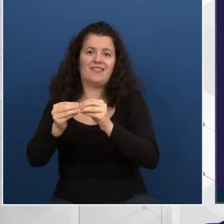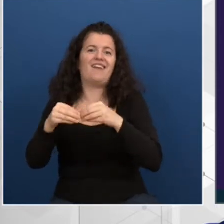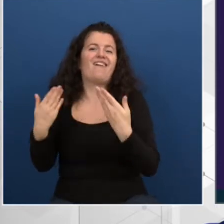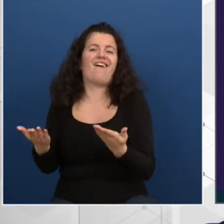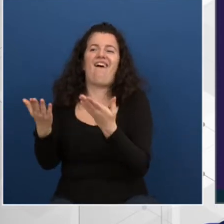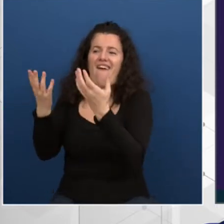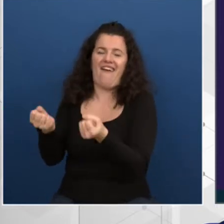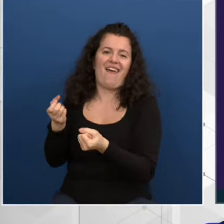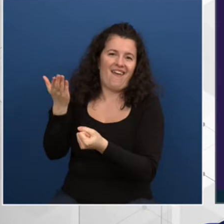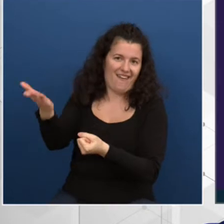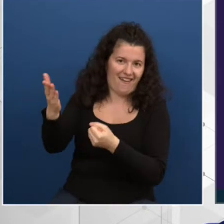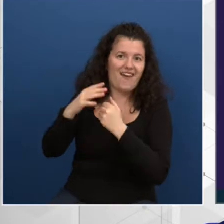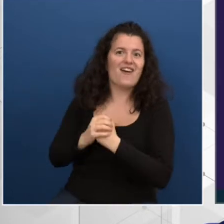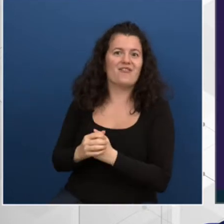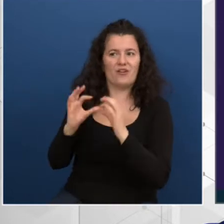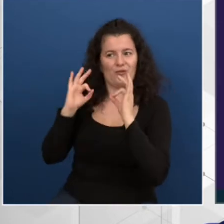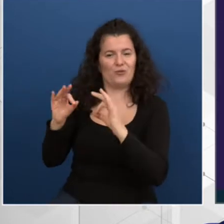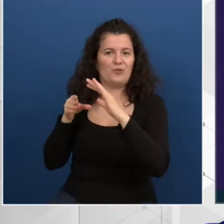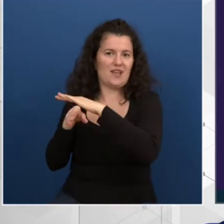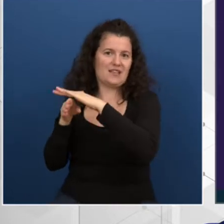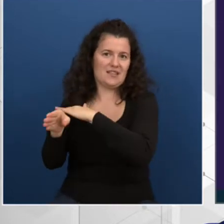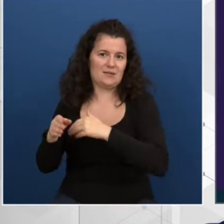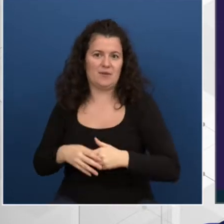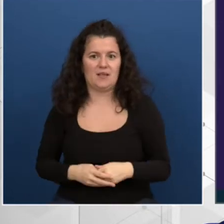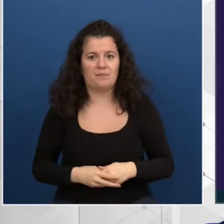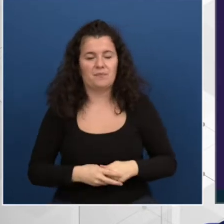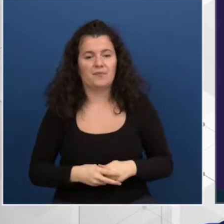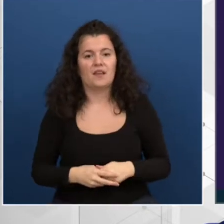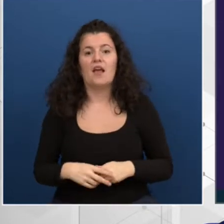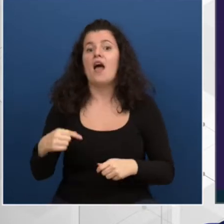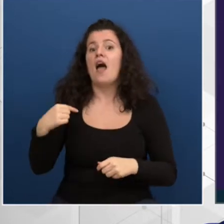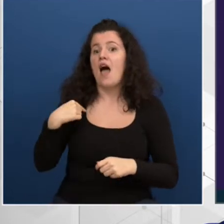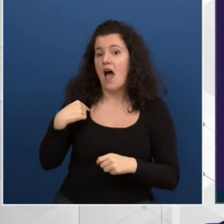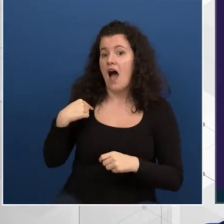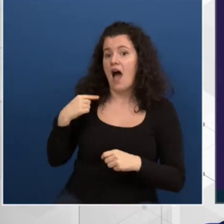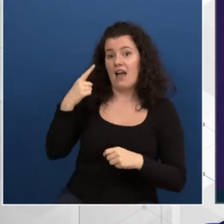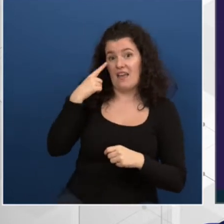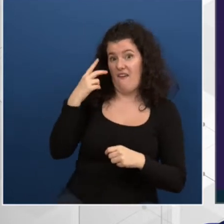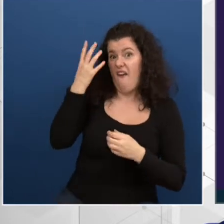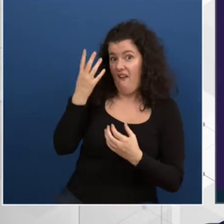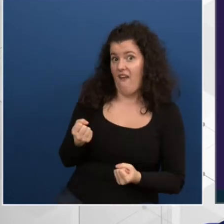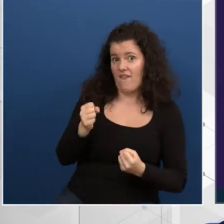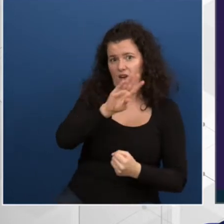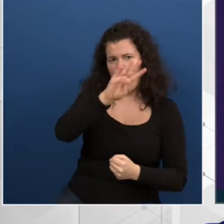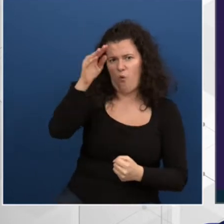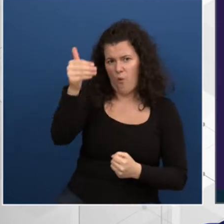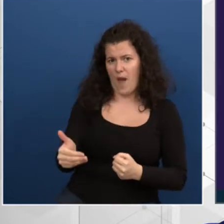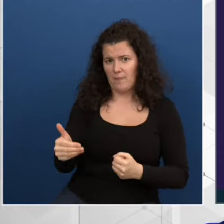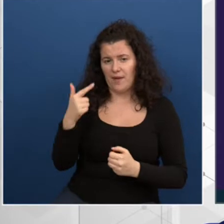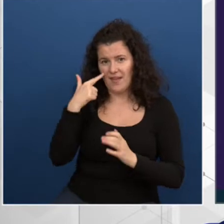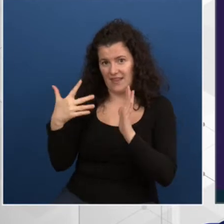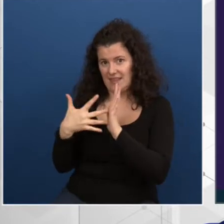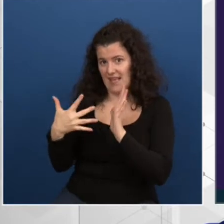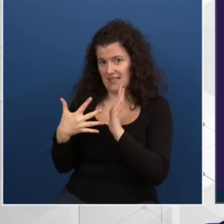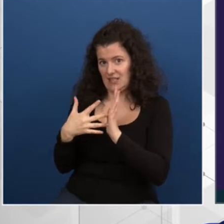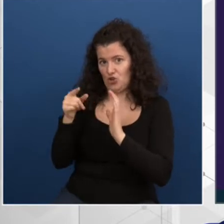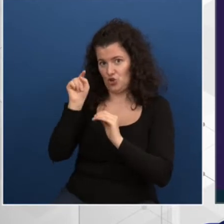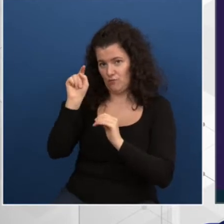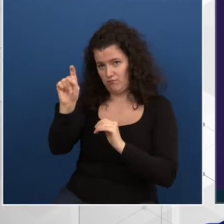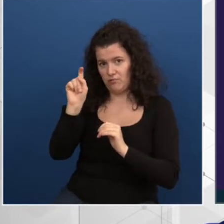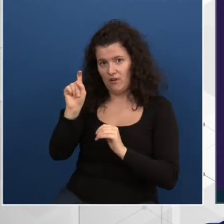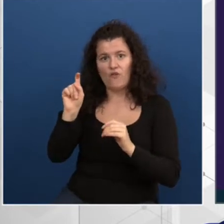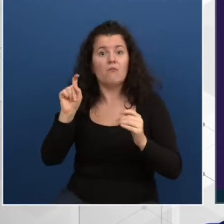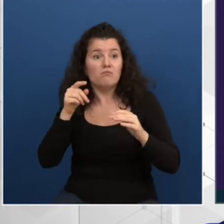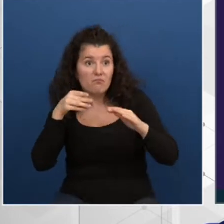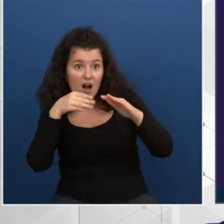site, I would use Accessibility Insights for Web to test its accessibility. So if the name didn't give it away, Accessibility